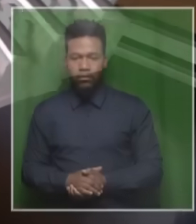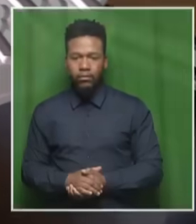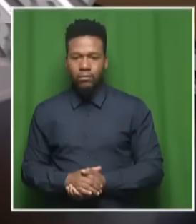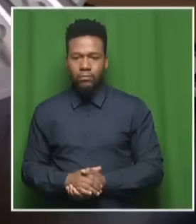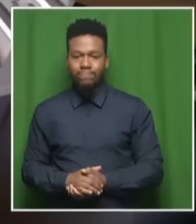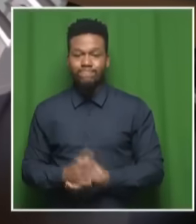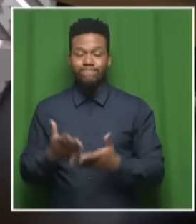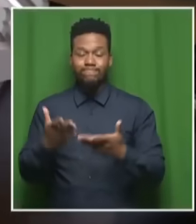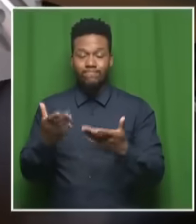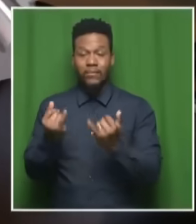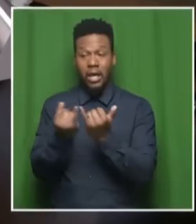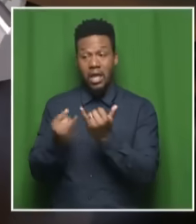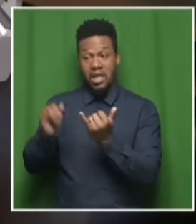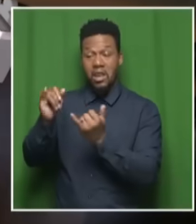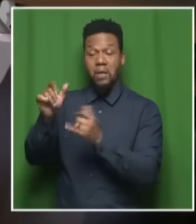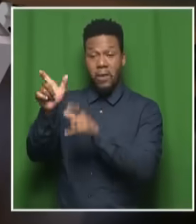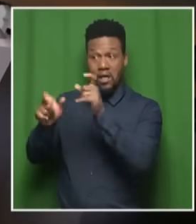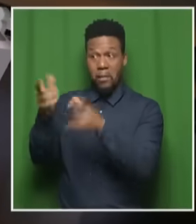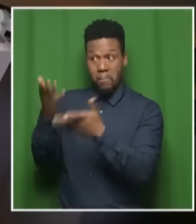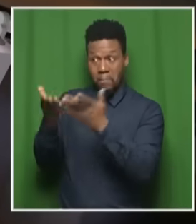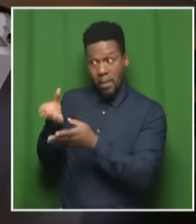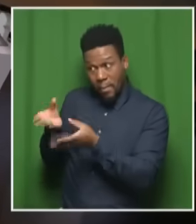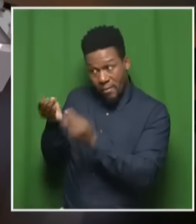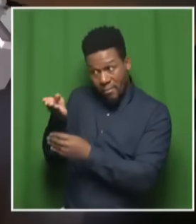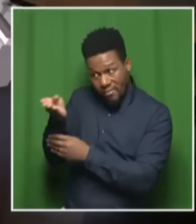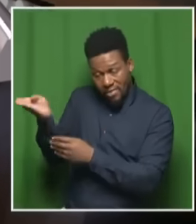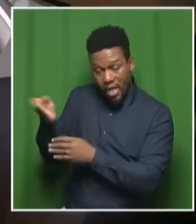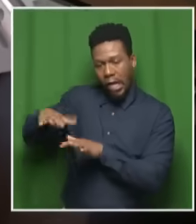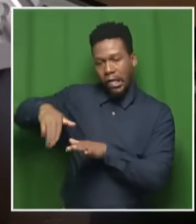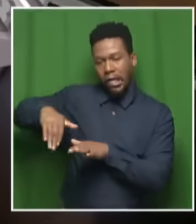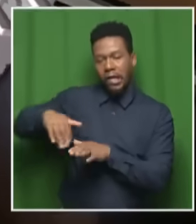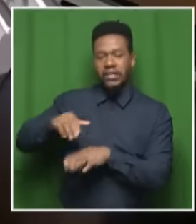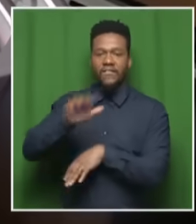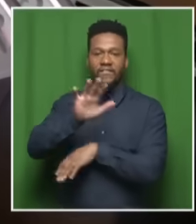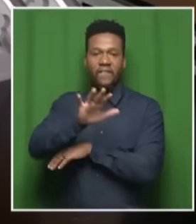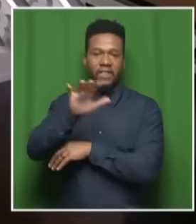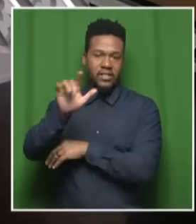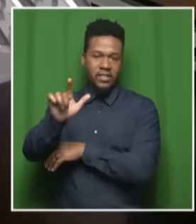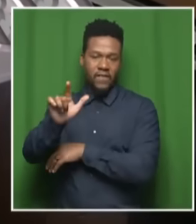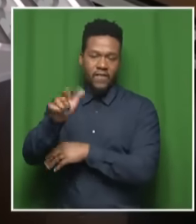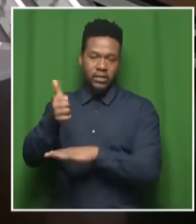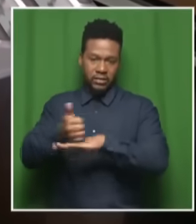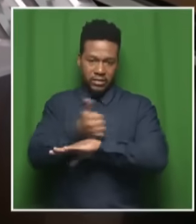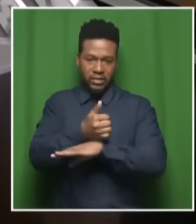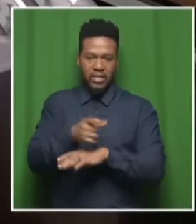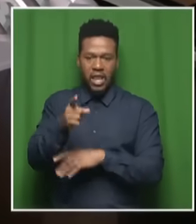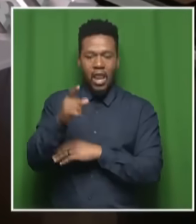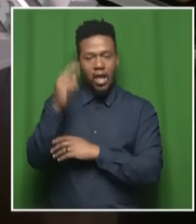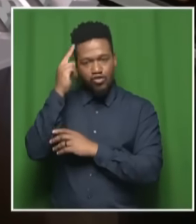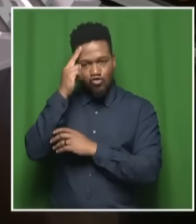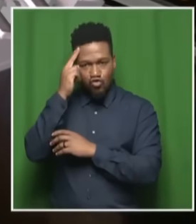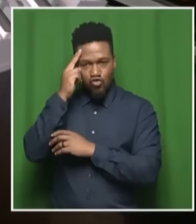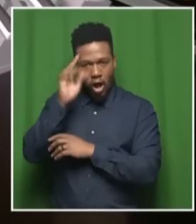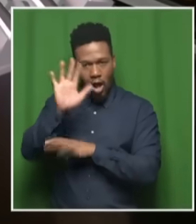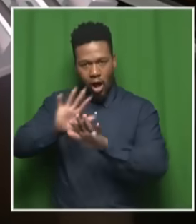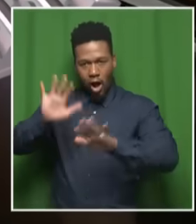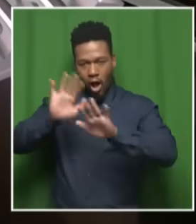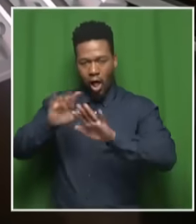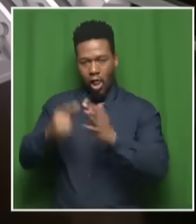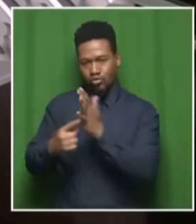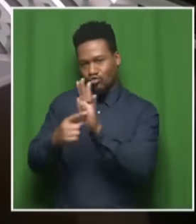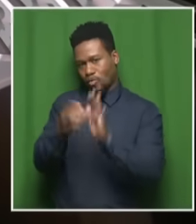the remainder of the 57. They're represented there on the grey area on your screen. So as the predictions continue,